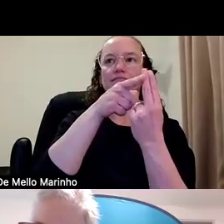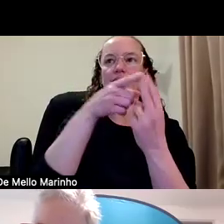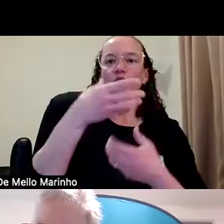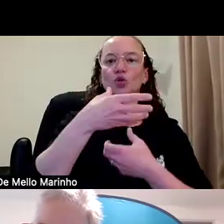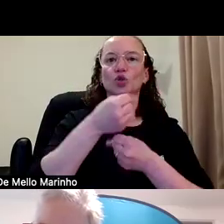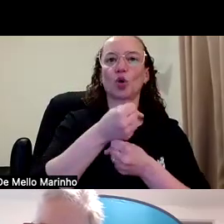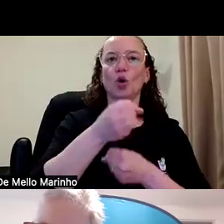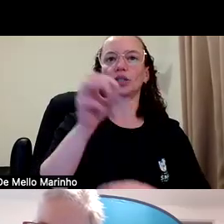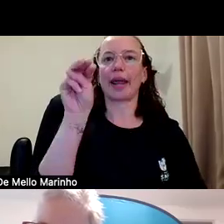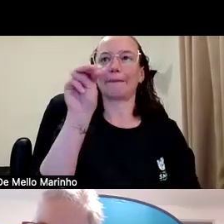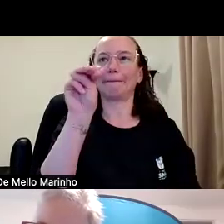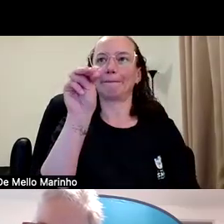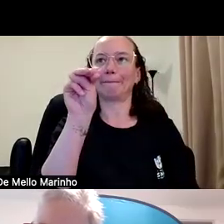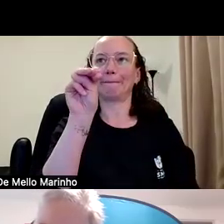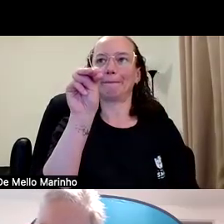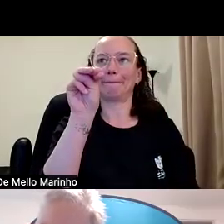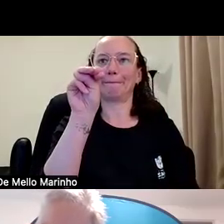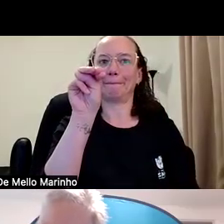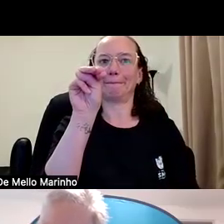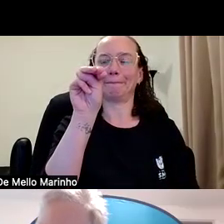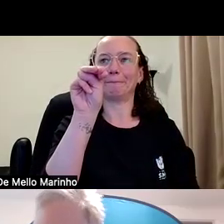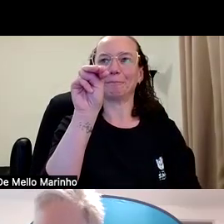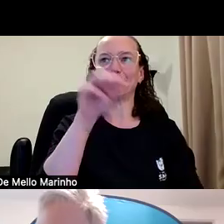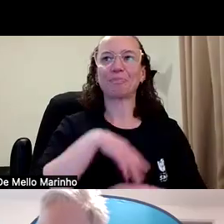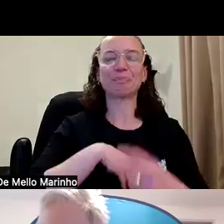mesial, M-E-S, mesial. It's abbreviated as M.